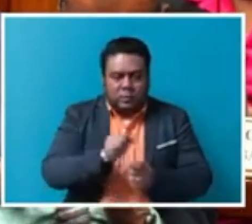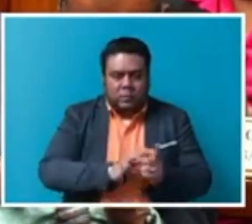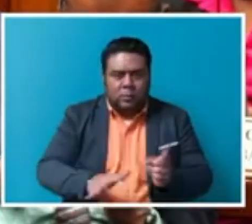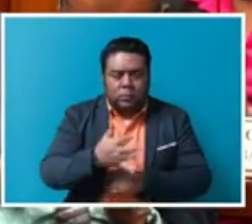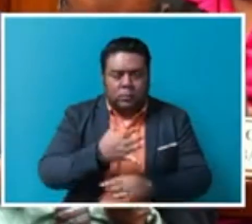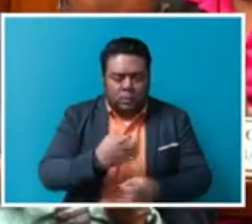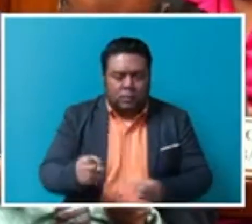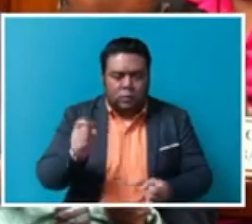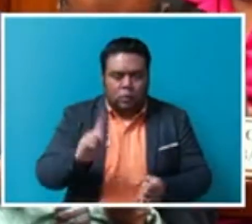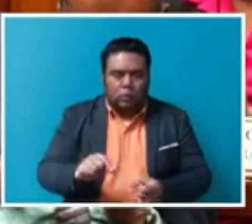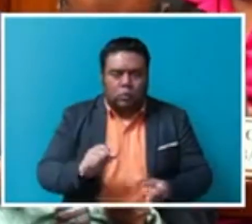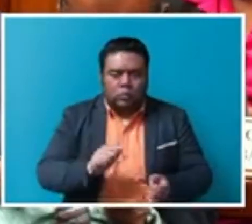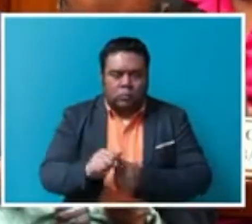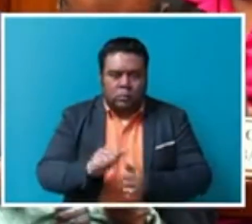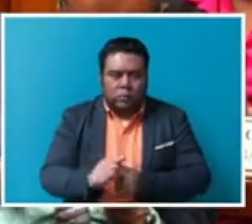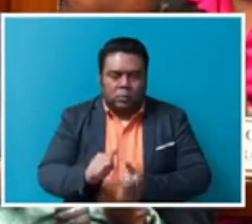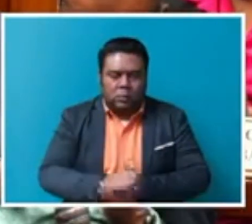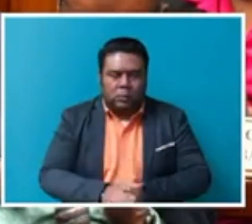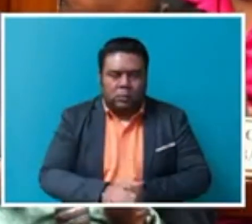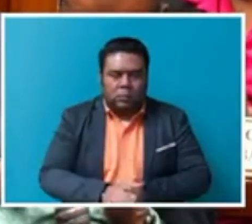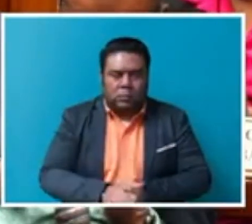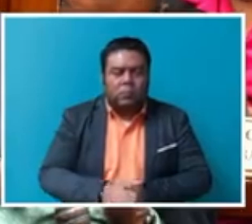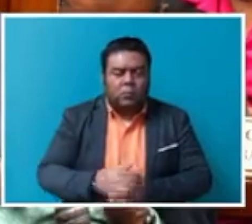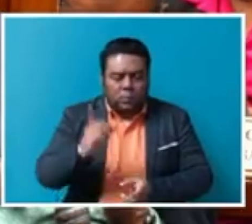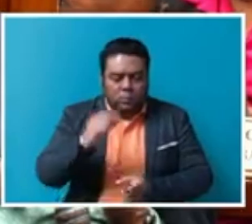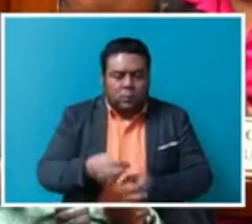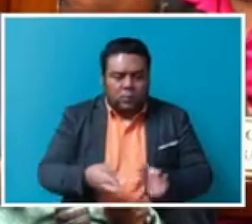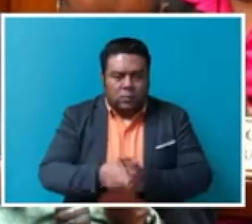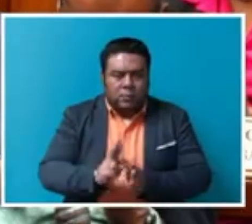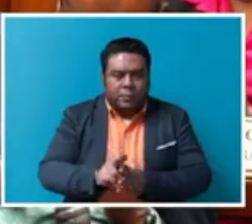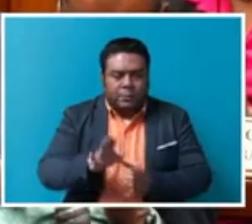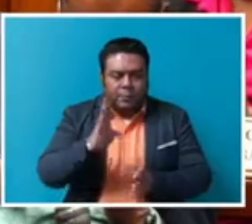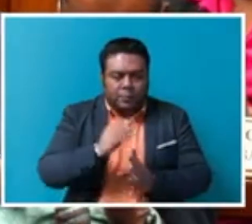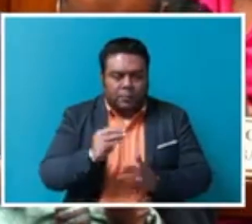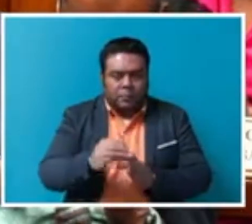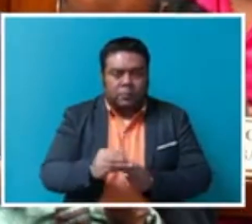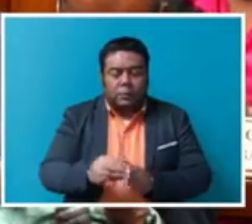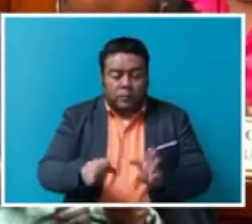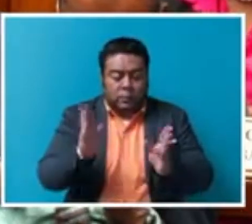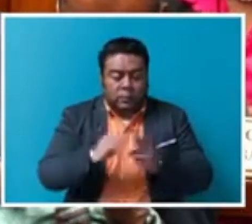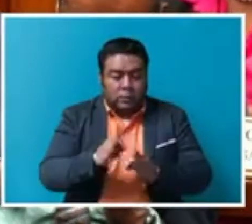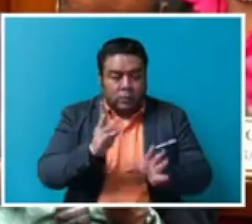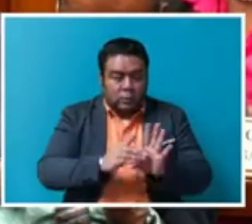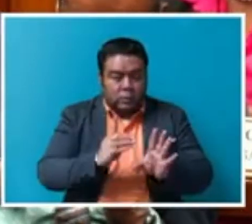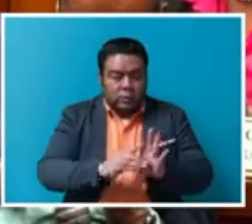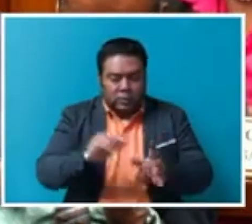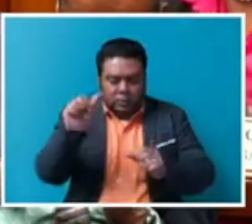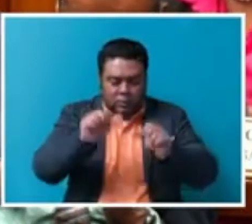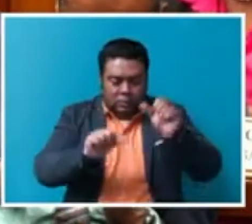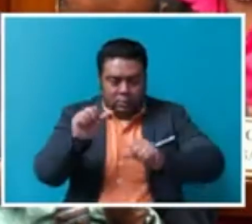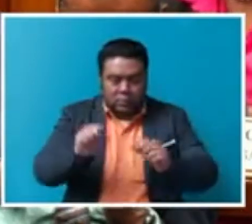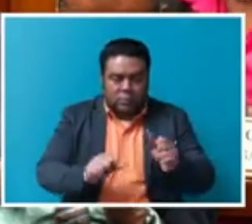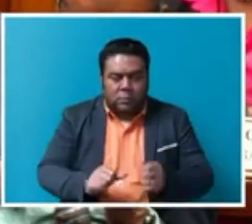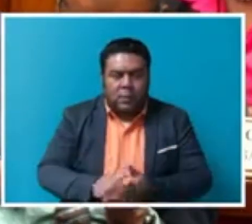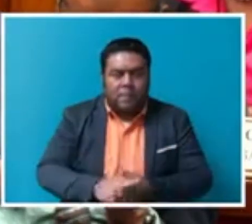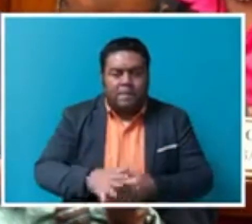better, and we intend to. We are currently reviewing options to strengthen monitoring through digital surveillance, encourage public reporting